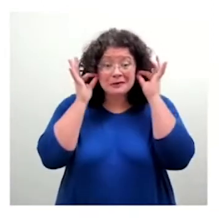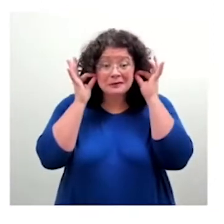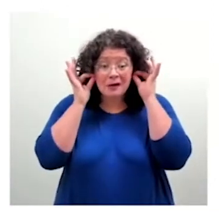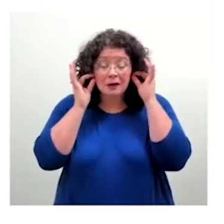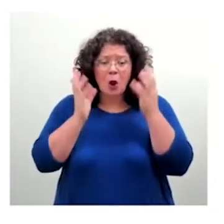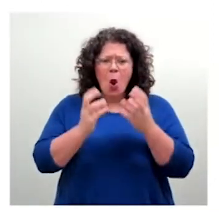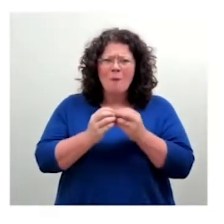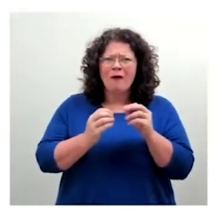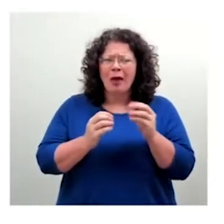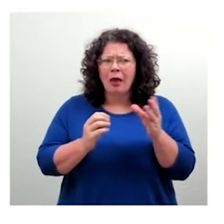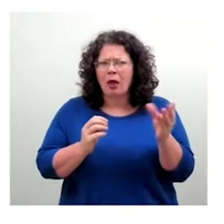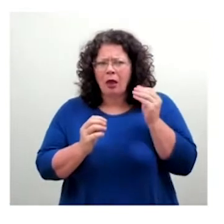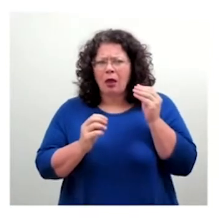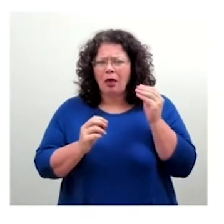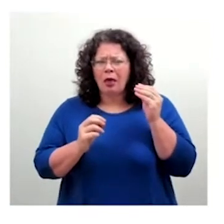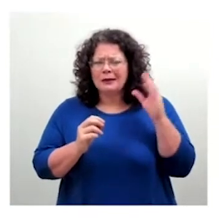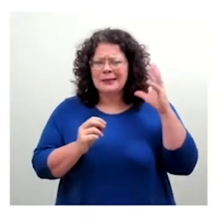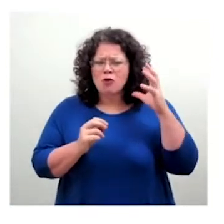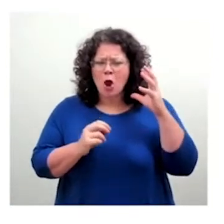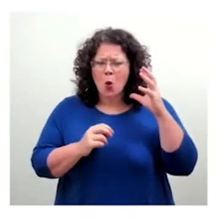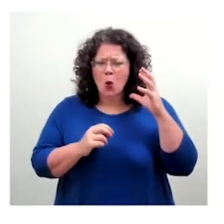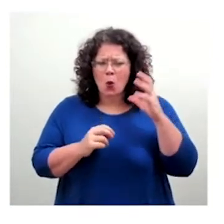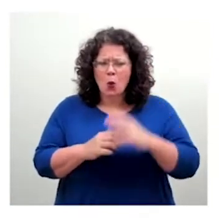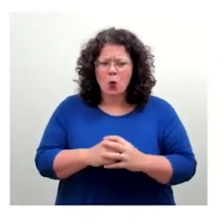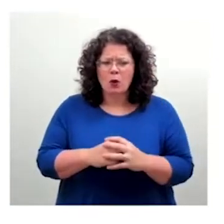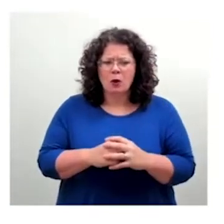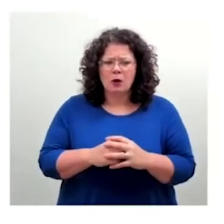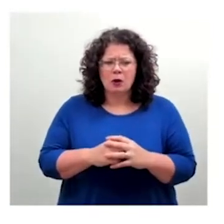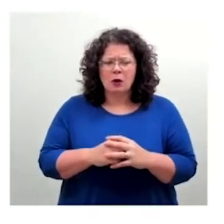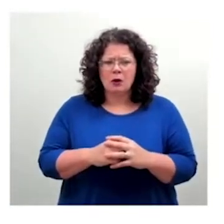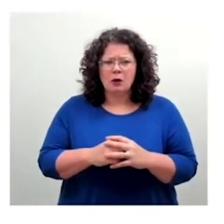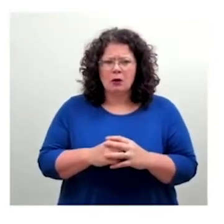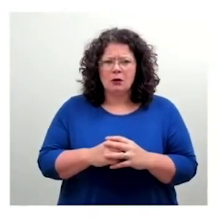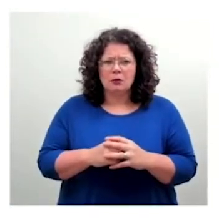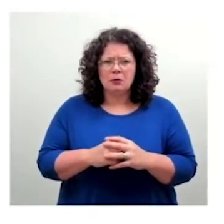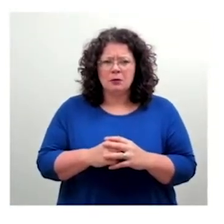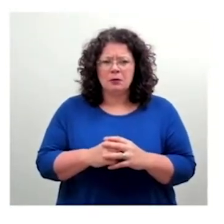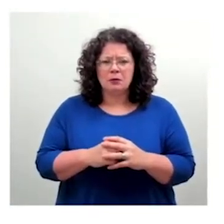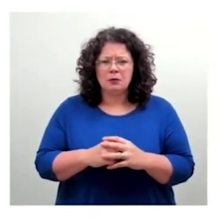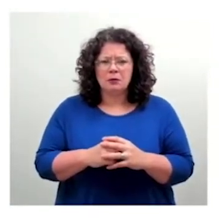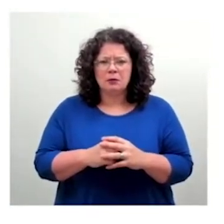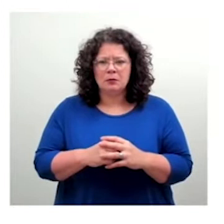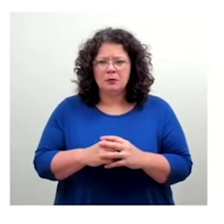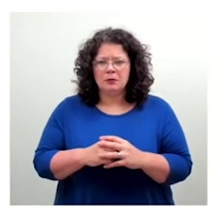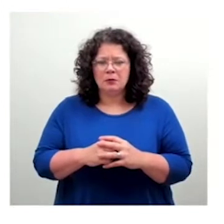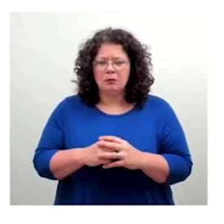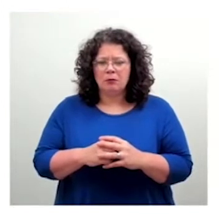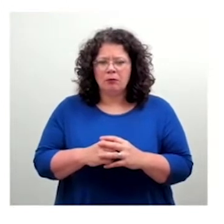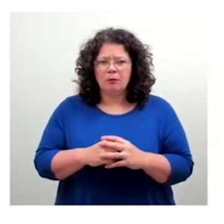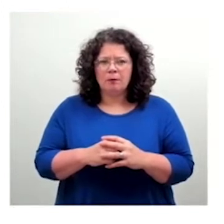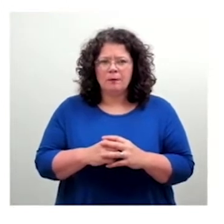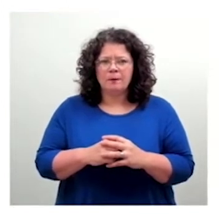And also, just to back up, the belts and braces is the links will be in there for us to go off and enjoy afterwards anyway. I'm going to go and get my headset. I'm going to enjoy it,